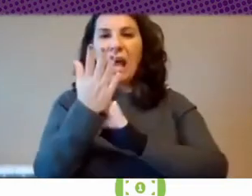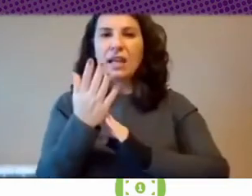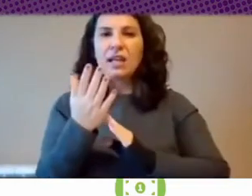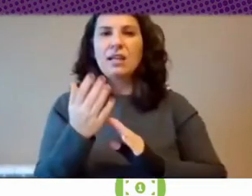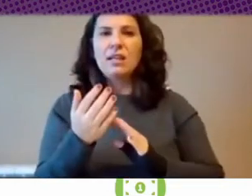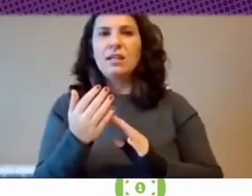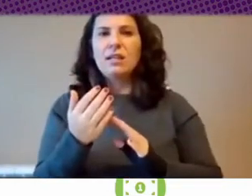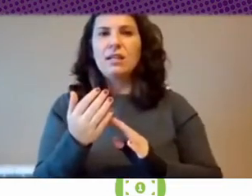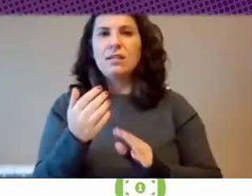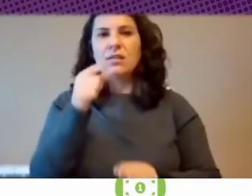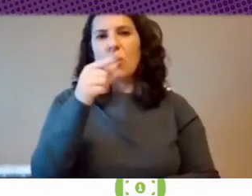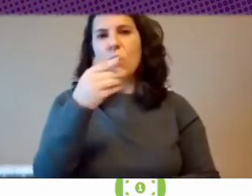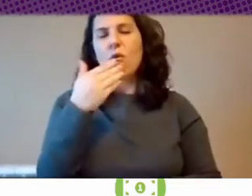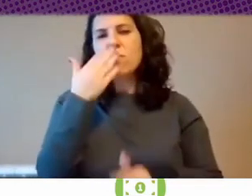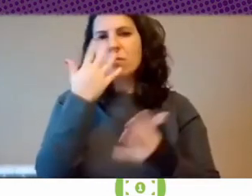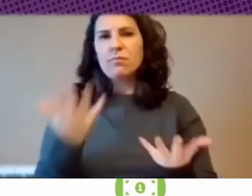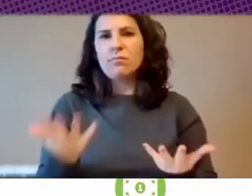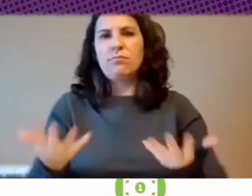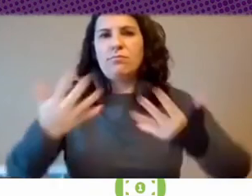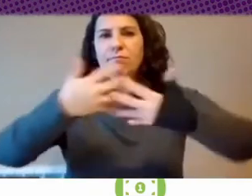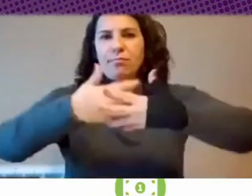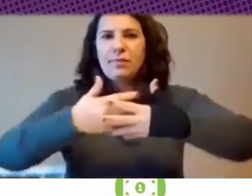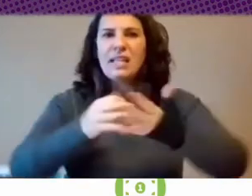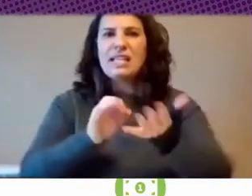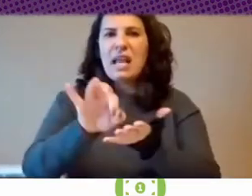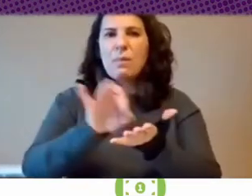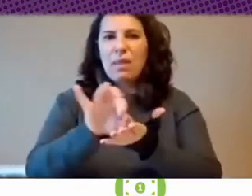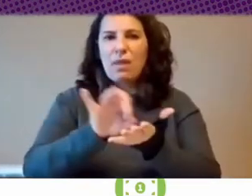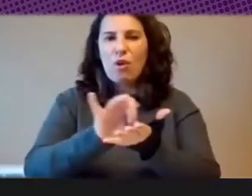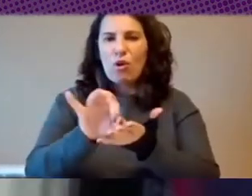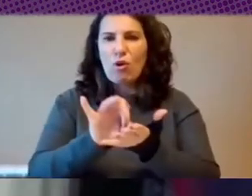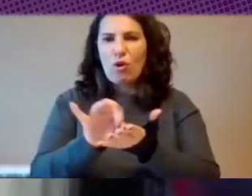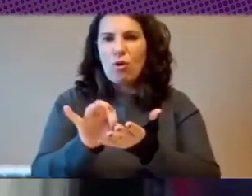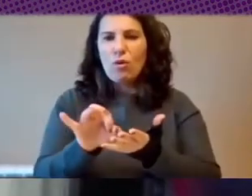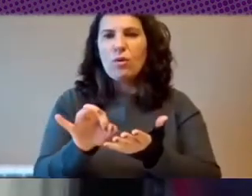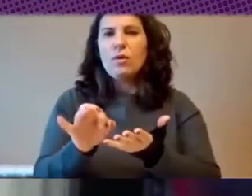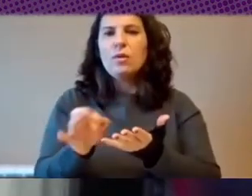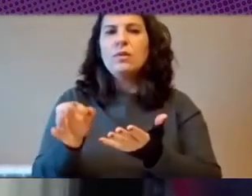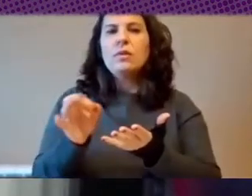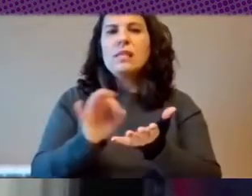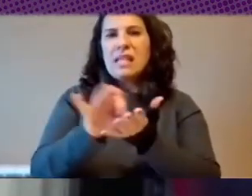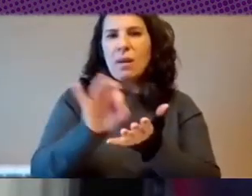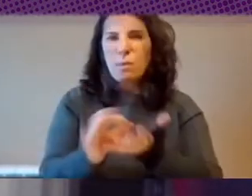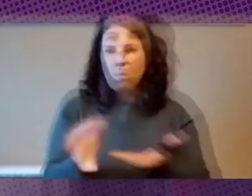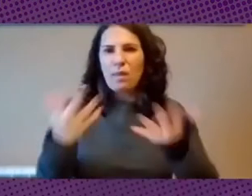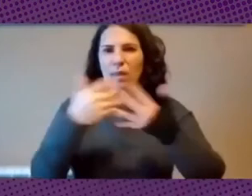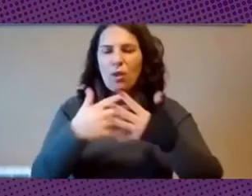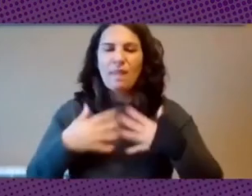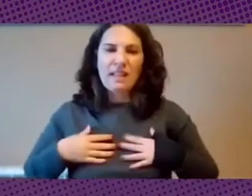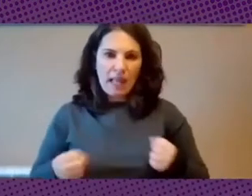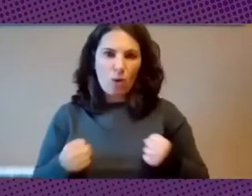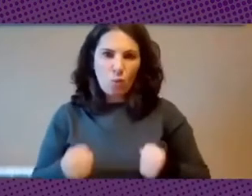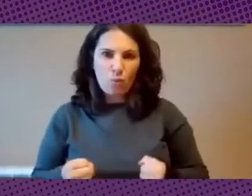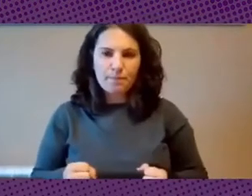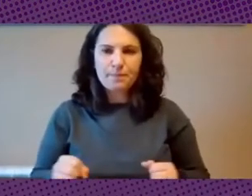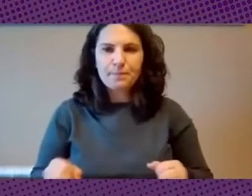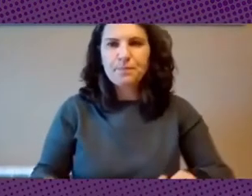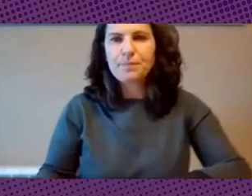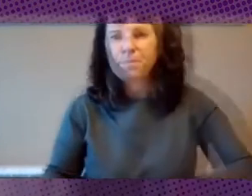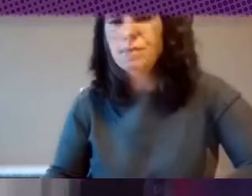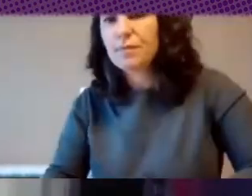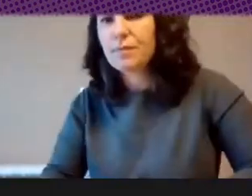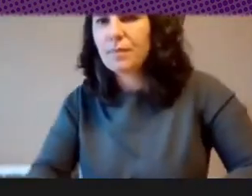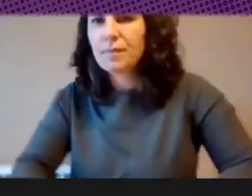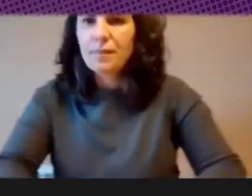back. You have to play the video you have there. Yeah, I mean, it's not working. So what I'm going to do is I'm going to just go back to the